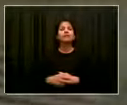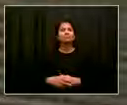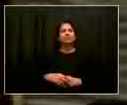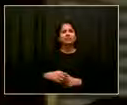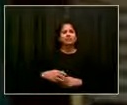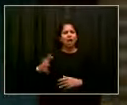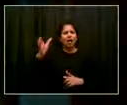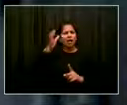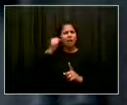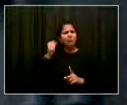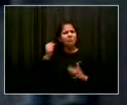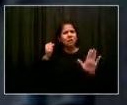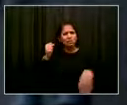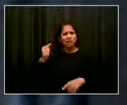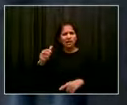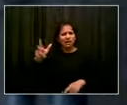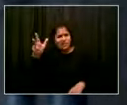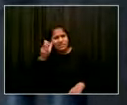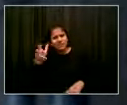within their communities.